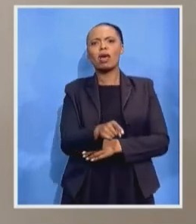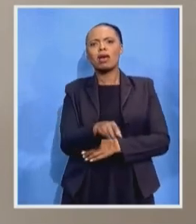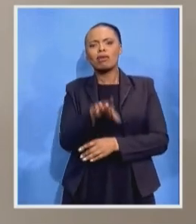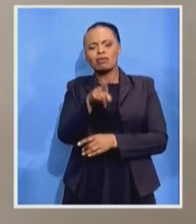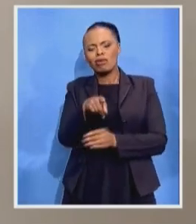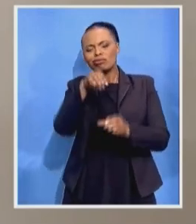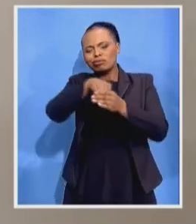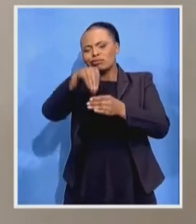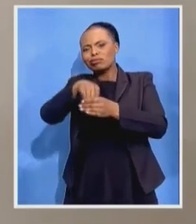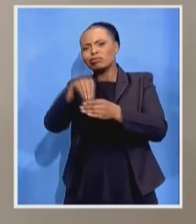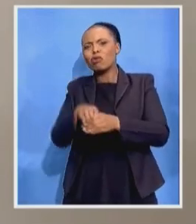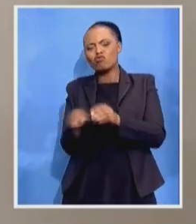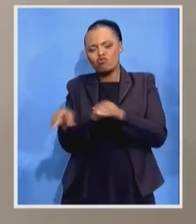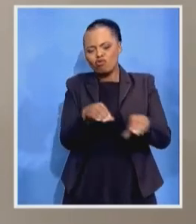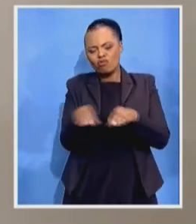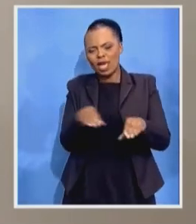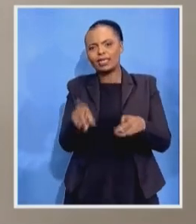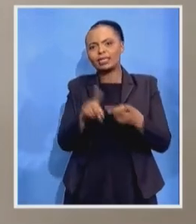alliance.